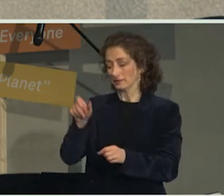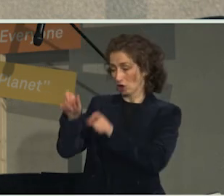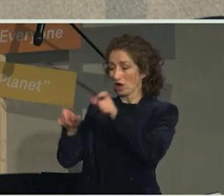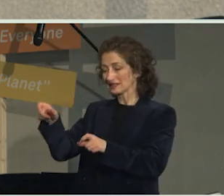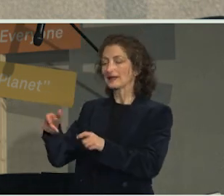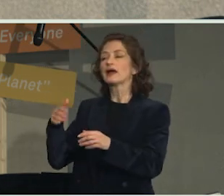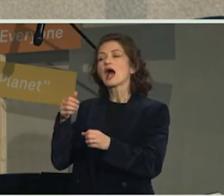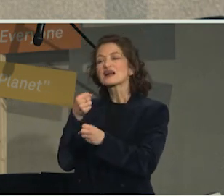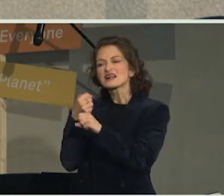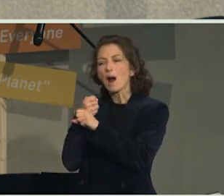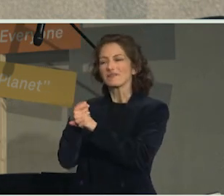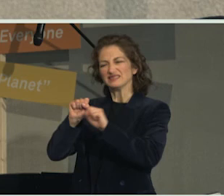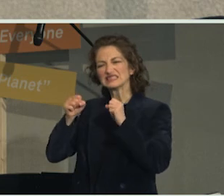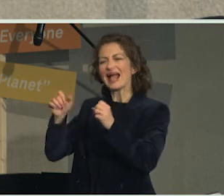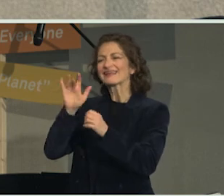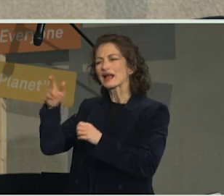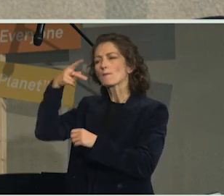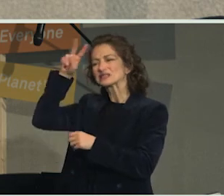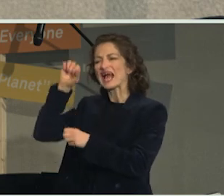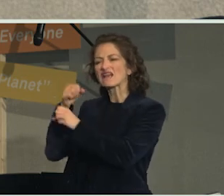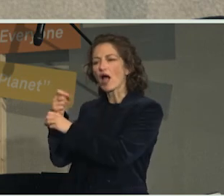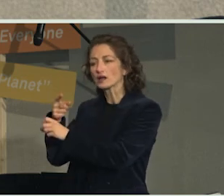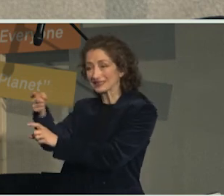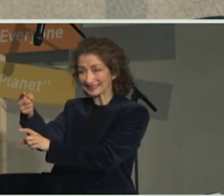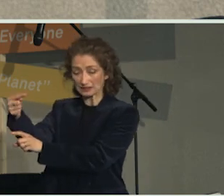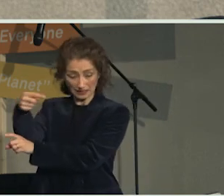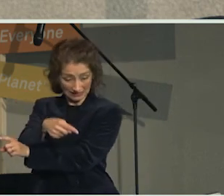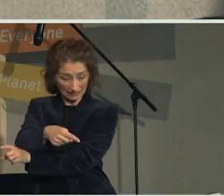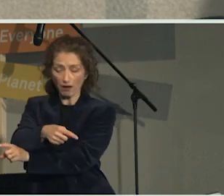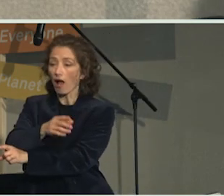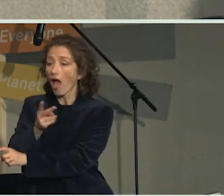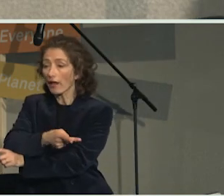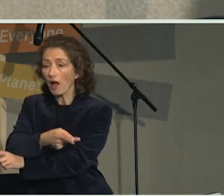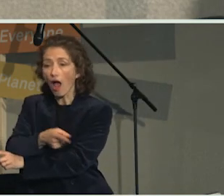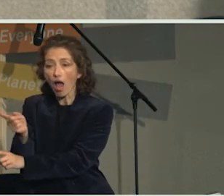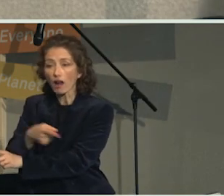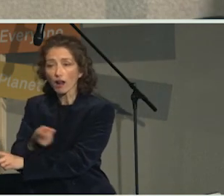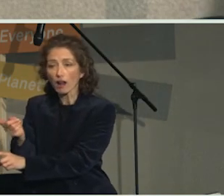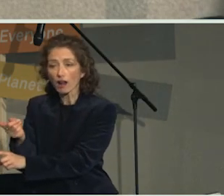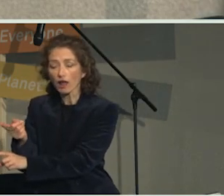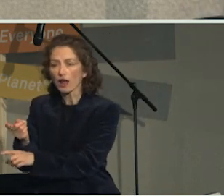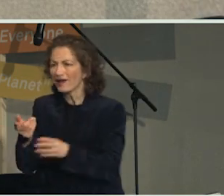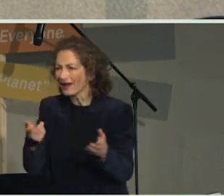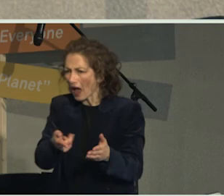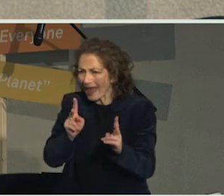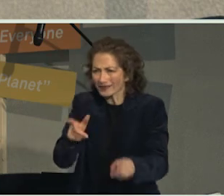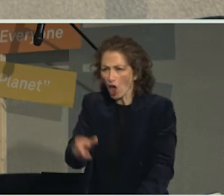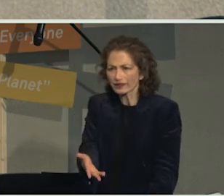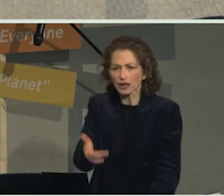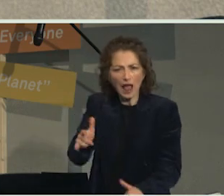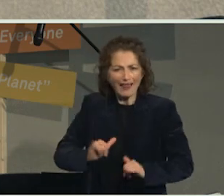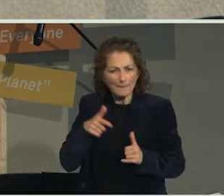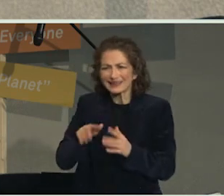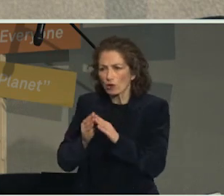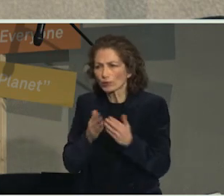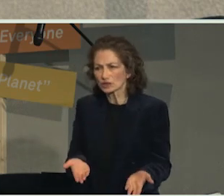absolutely insignificant to the broader violence against women movement. These are real people who live in communities, who